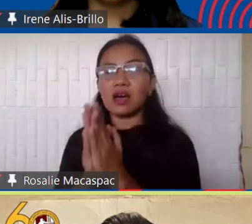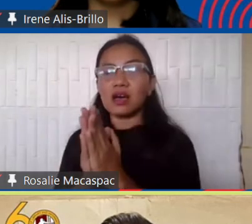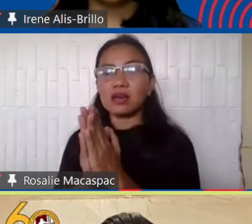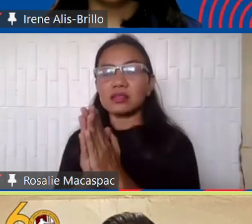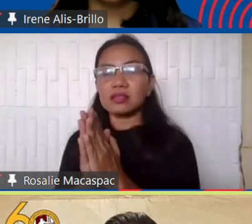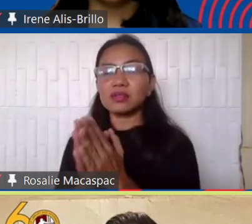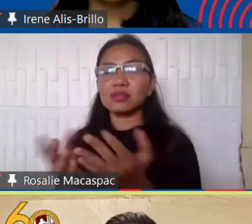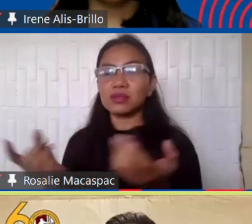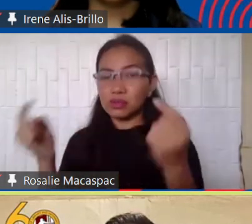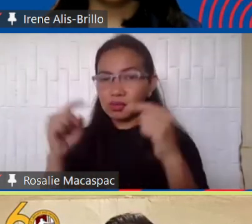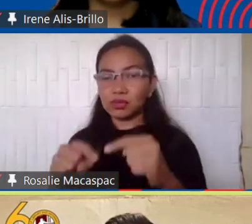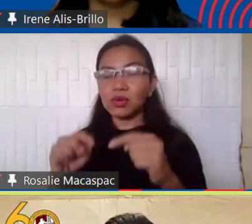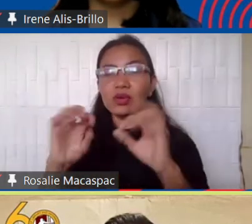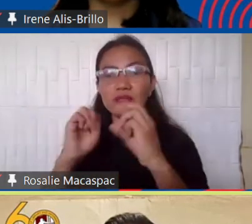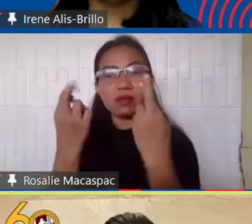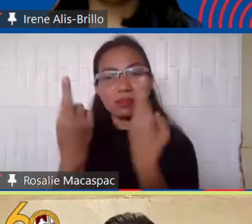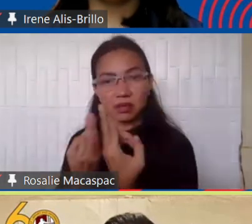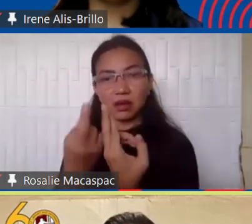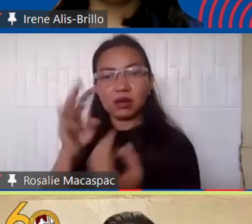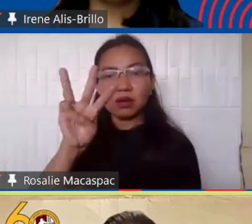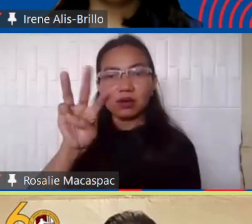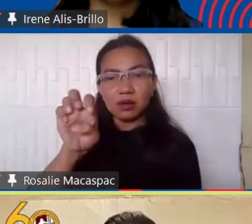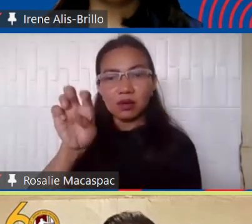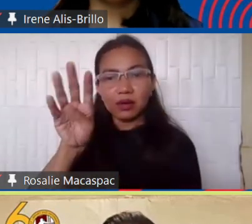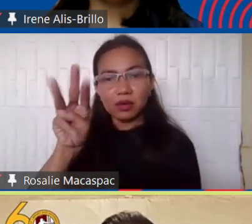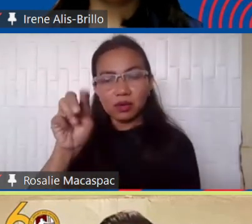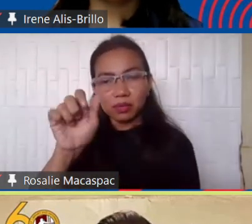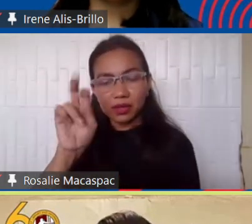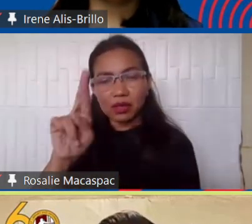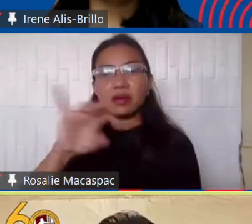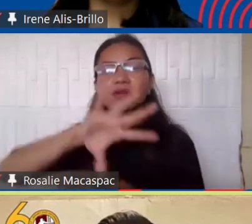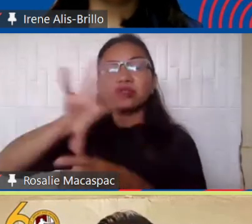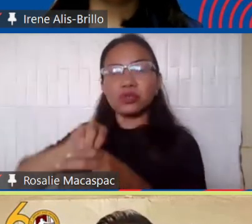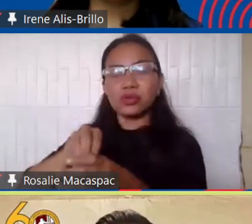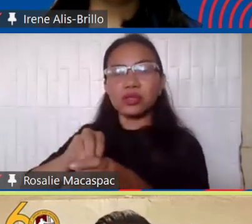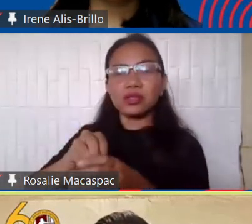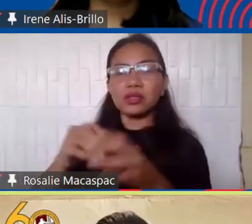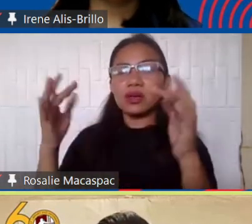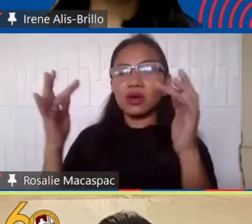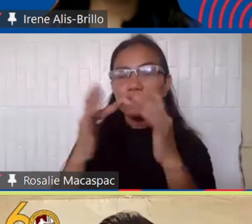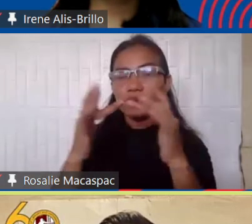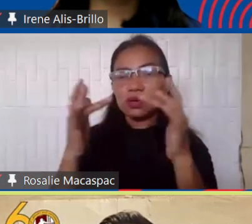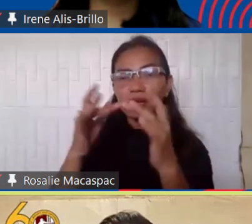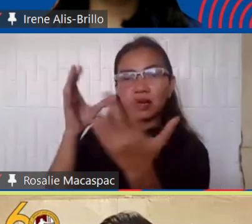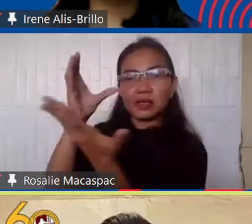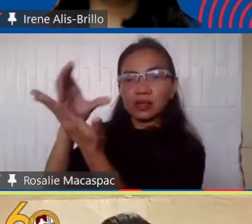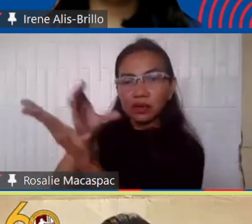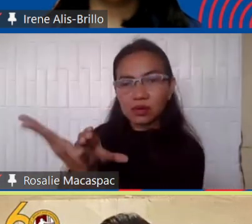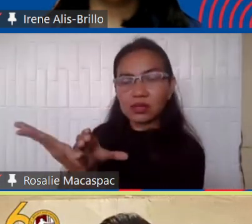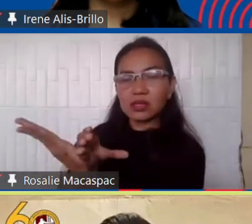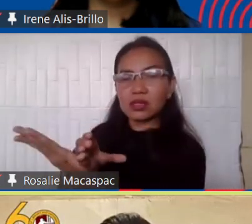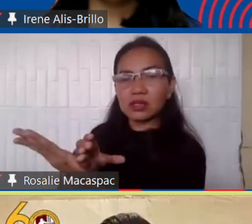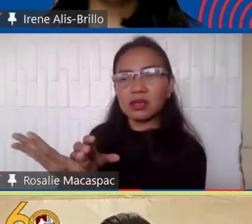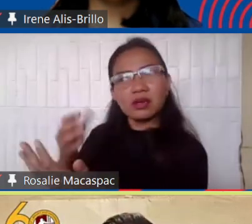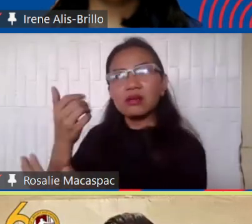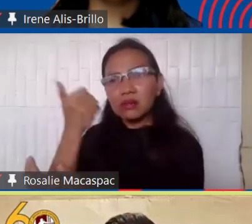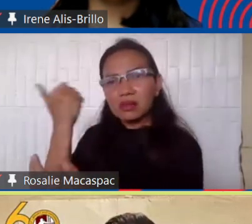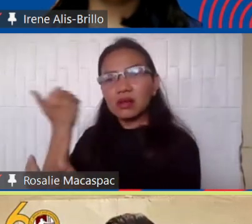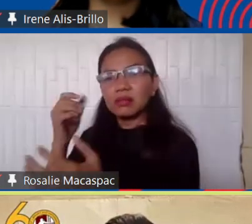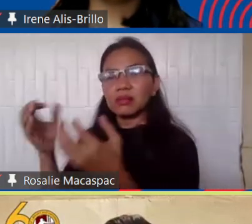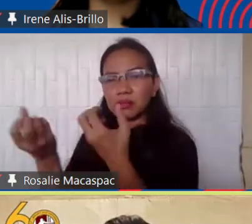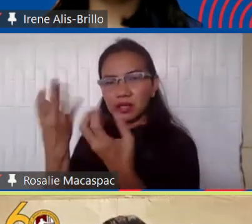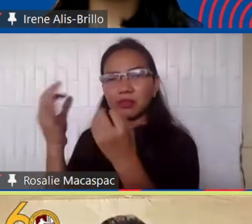attend webinars and then join or take the online courses. So a lot of them are free, and then you can start